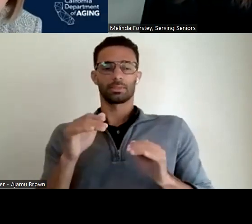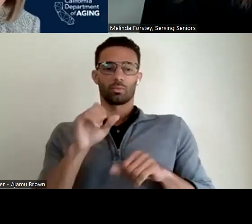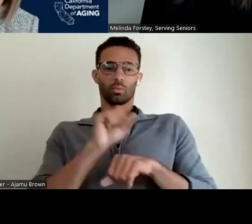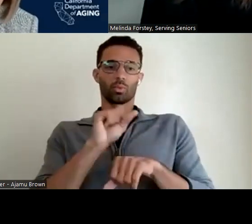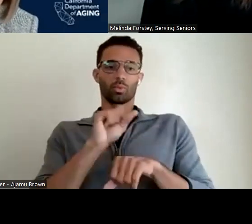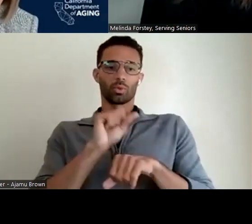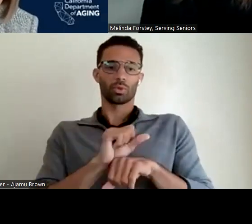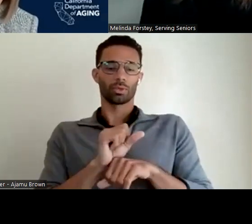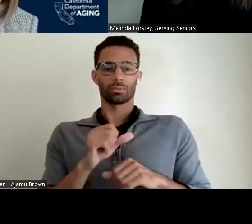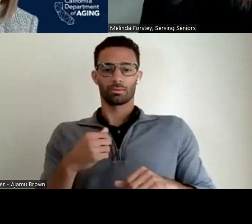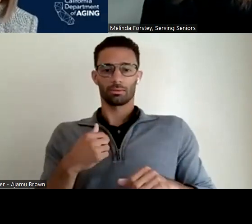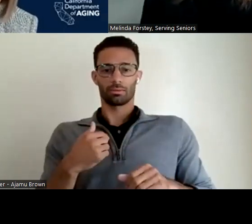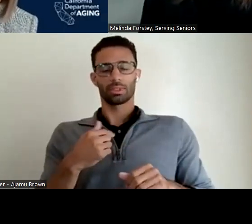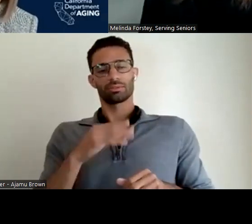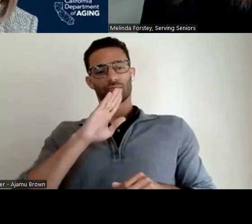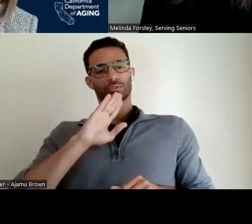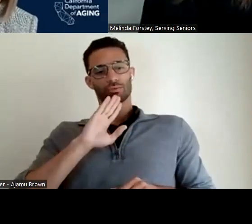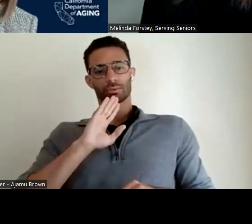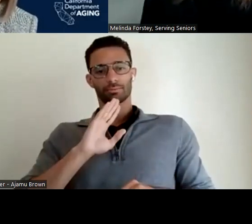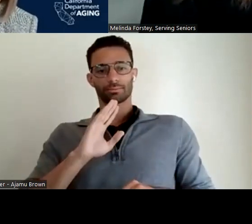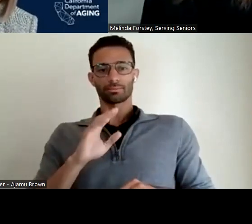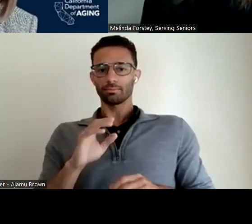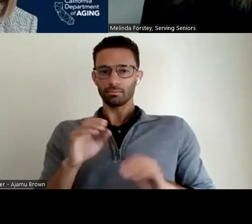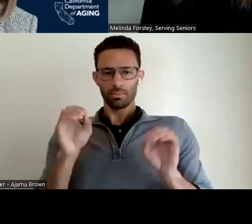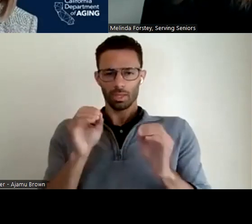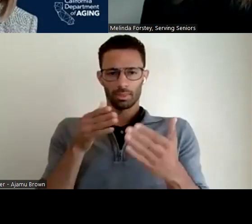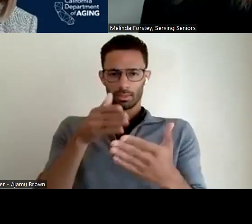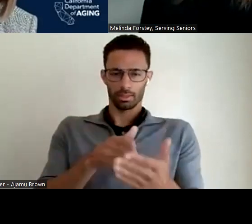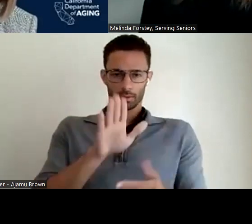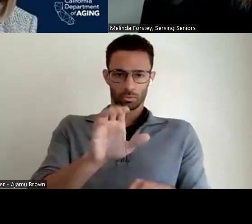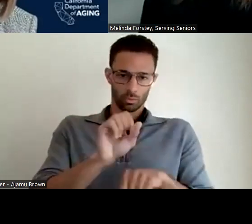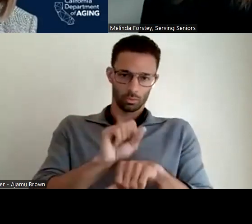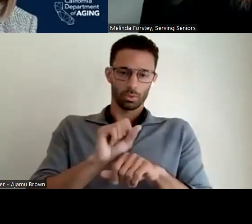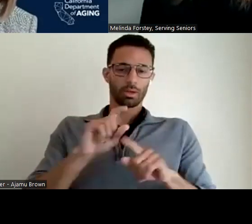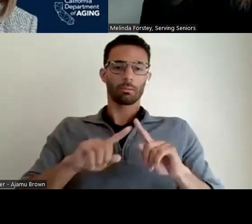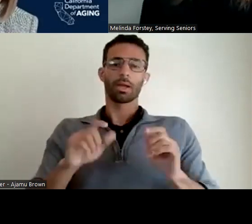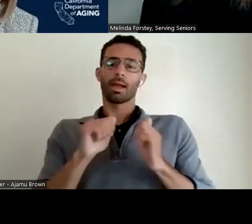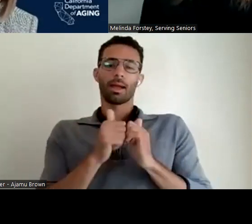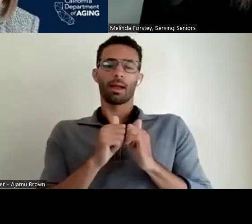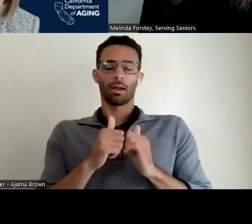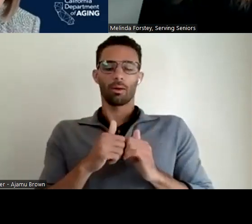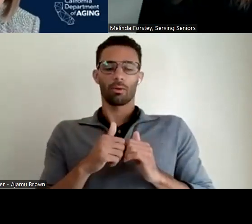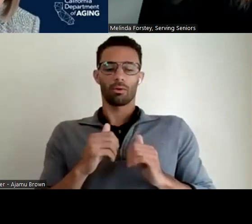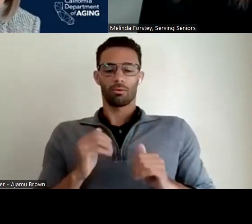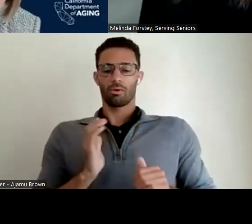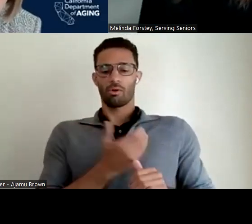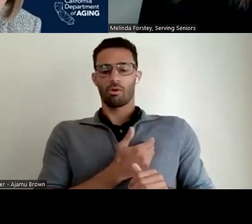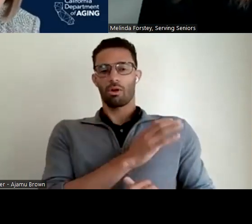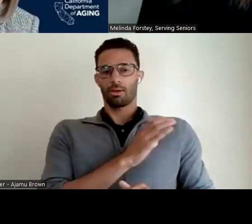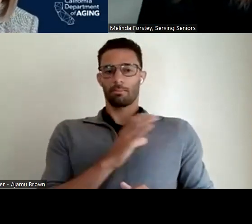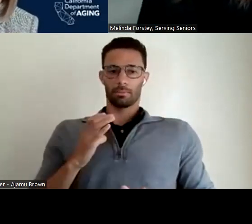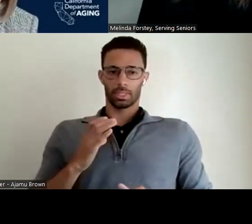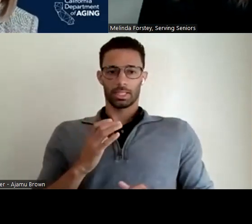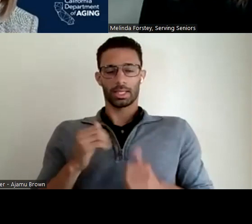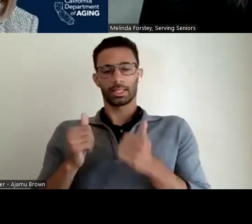that you do. It's really about how do we as a committee and a subcommittee work to get that information so